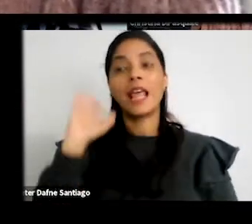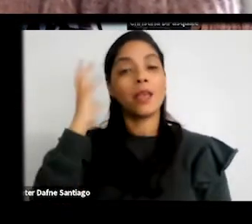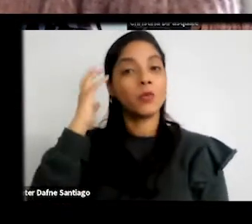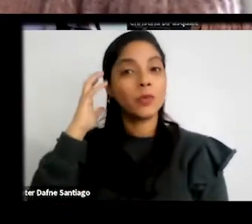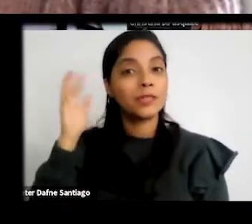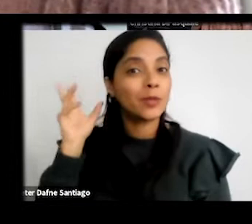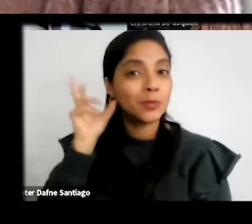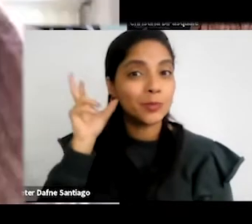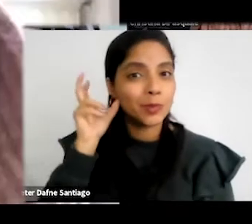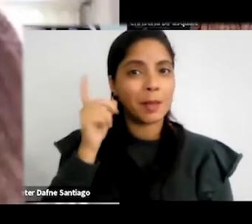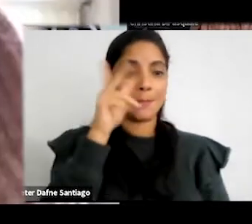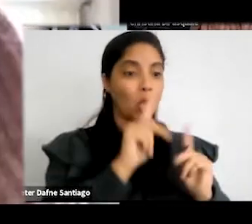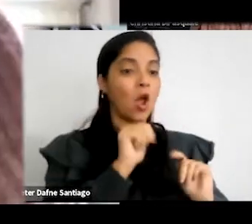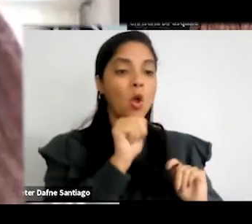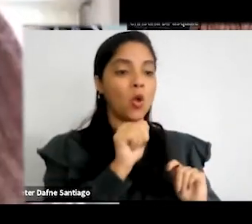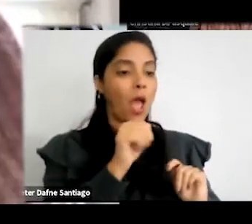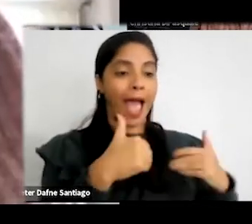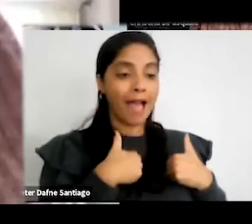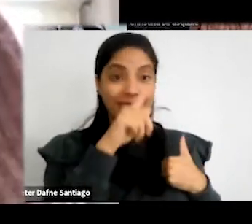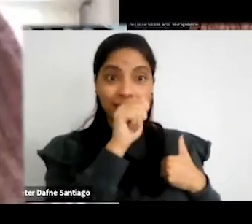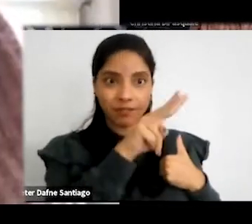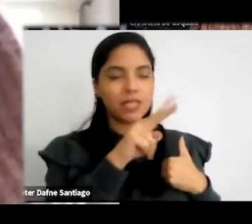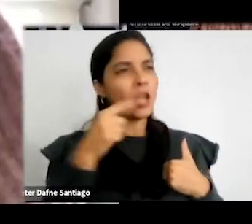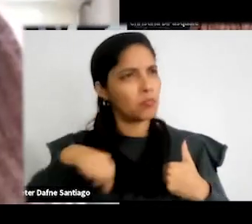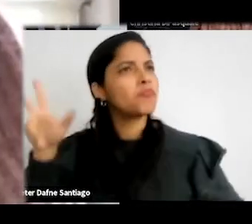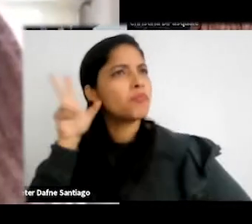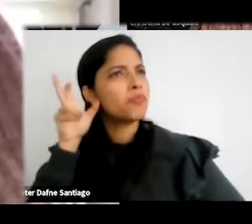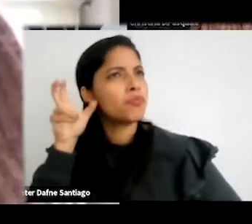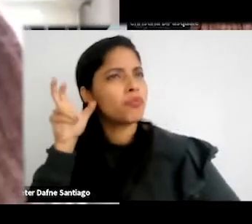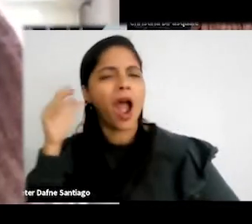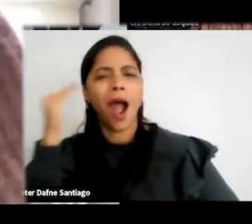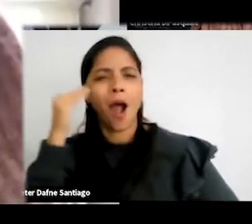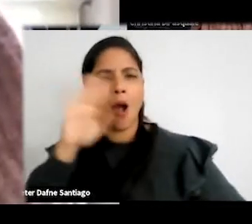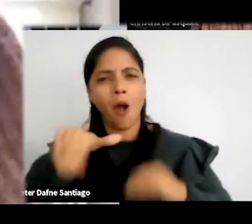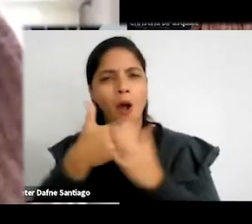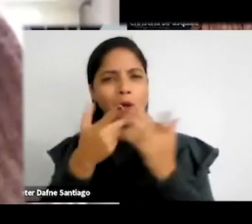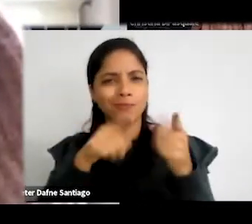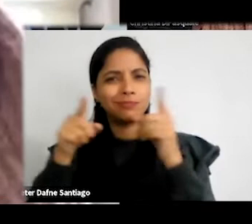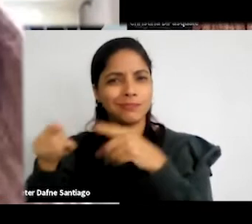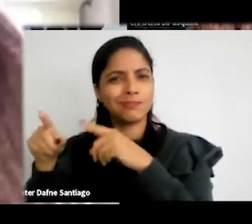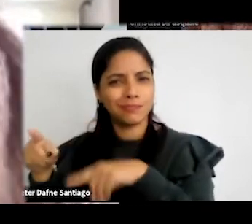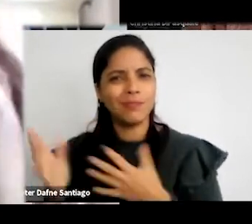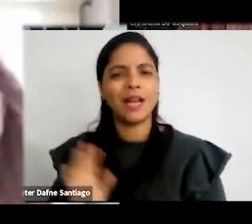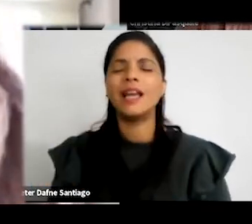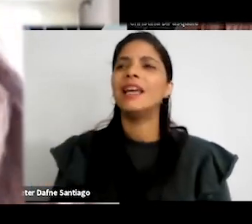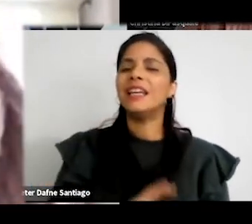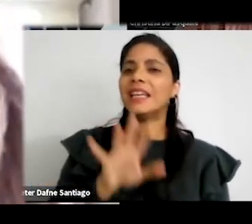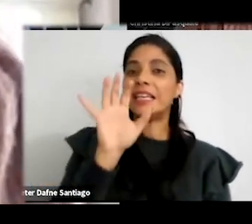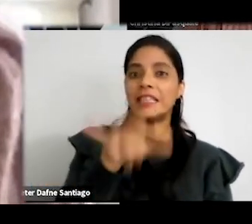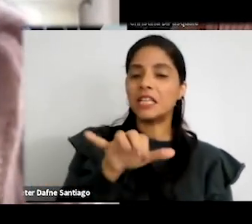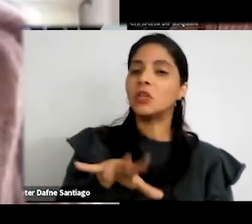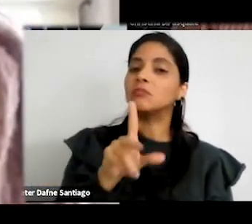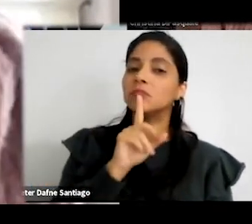public affairs programming. And that's just the kind of series that Realidades was, and why I think it's so important to